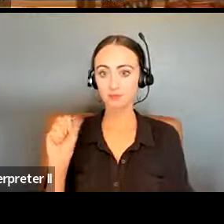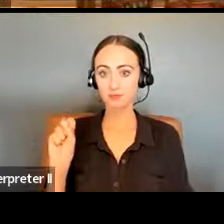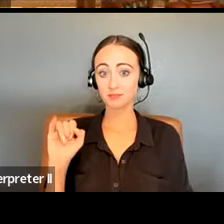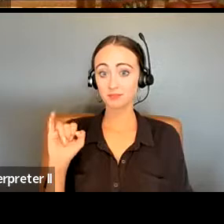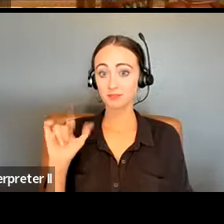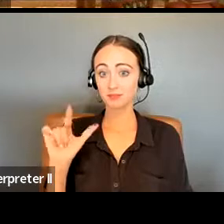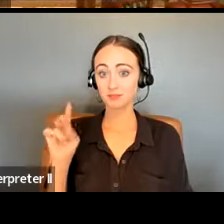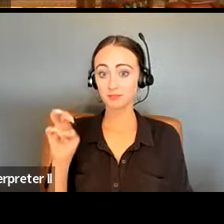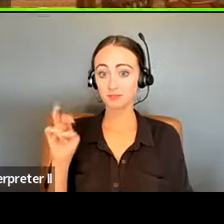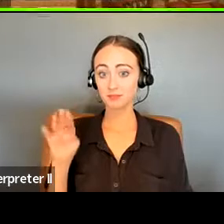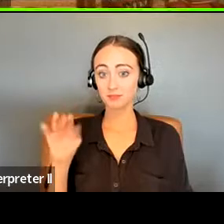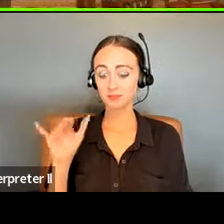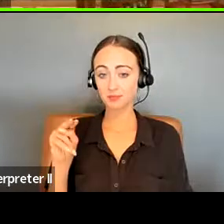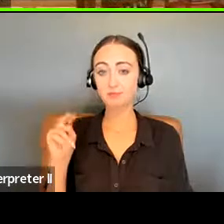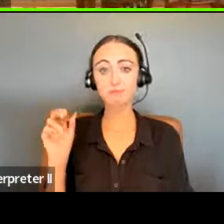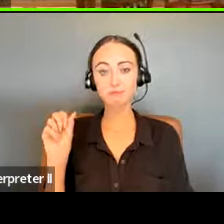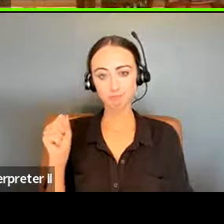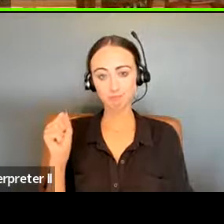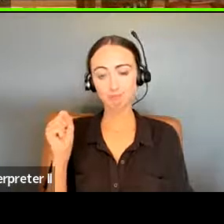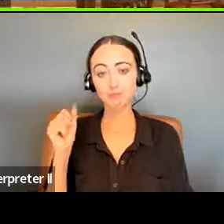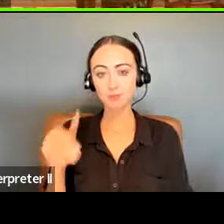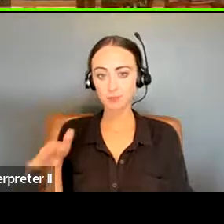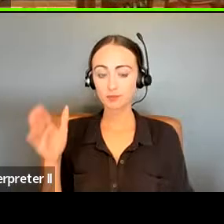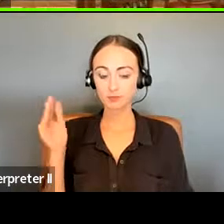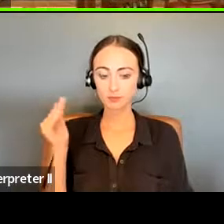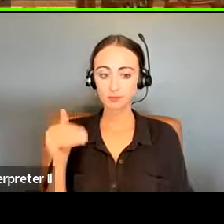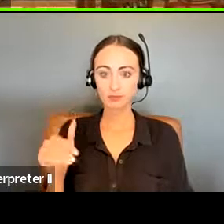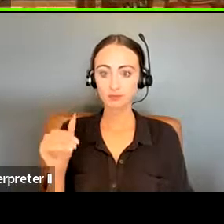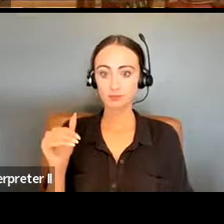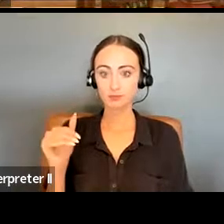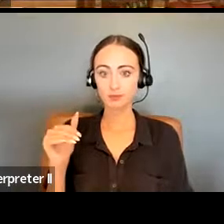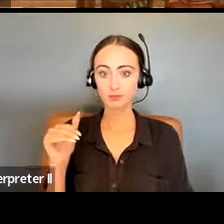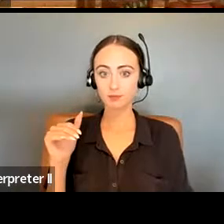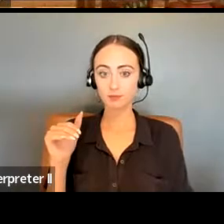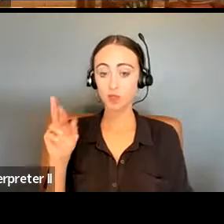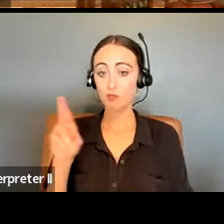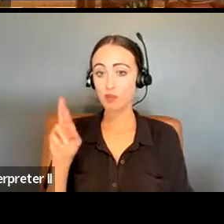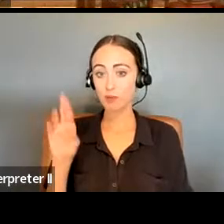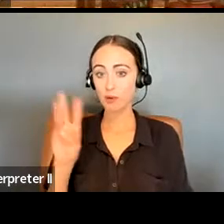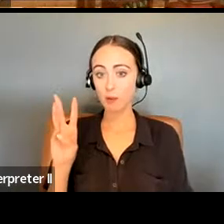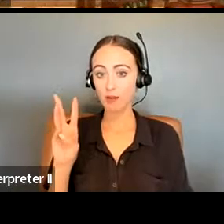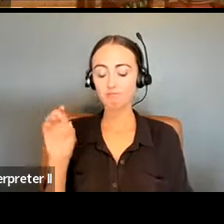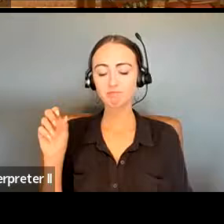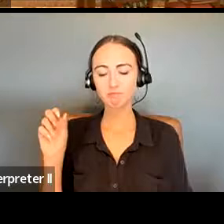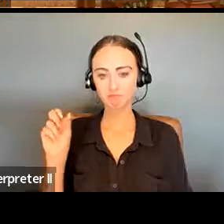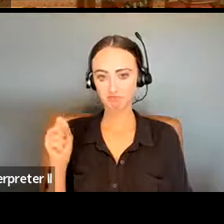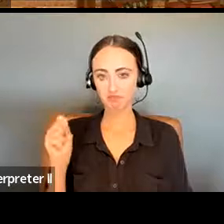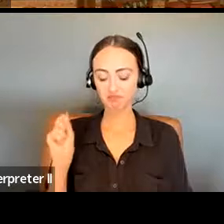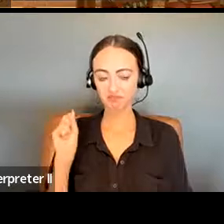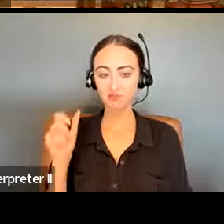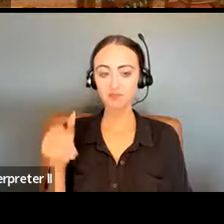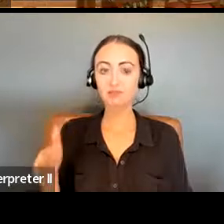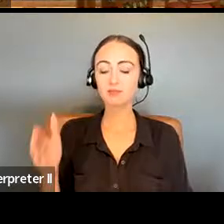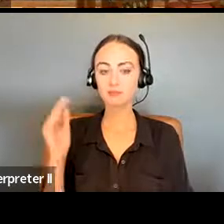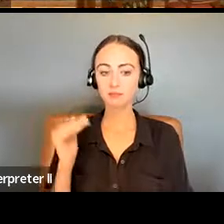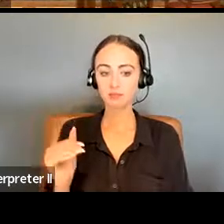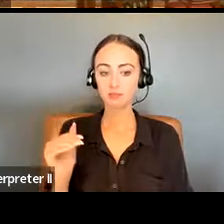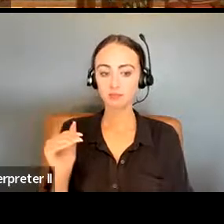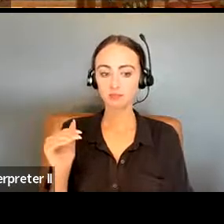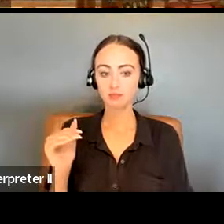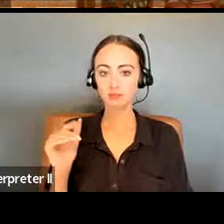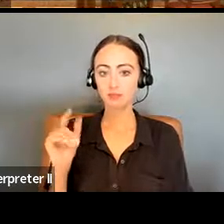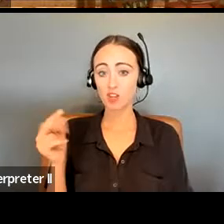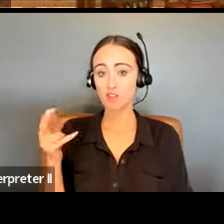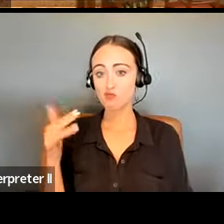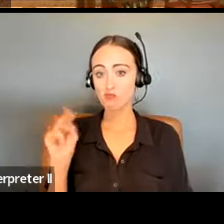Silverman. Yes. Councilmember Silverman votes yes. Councilmember Robert White. Yes. Councilmember Robert White votes yes. Councilmember